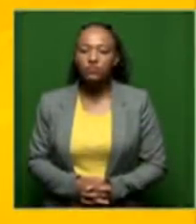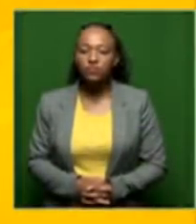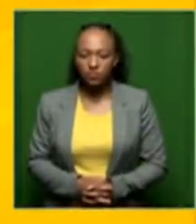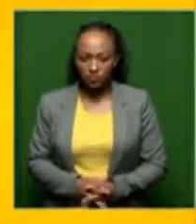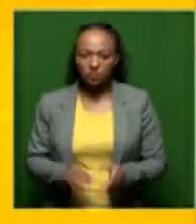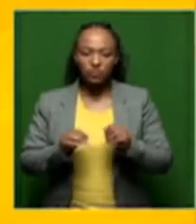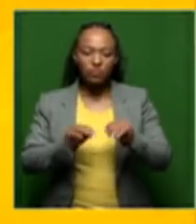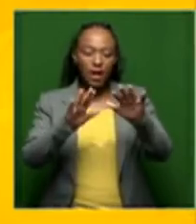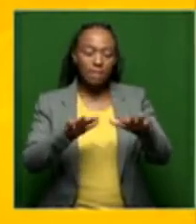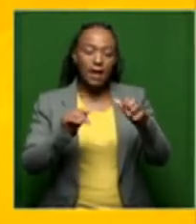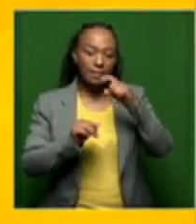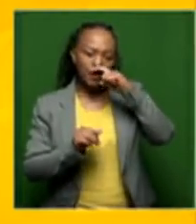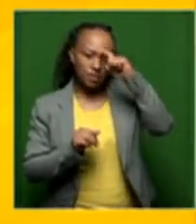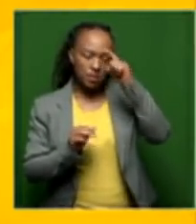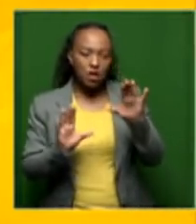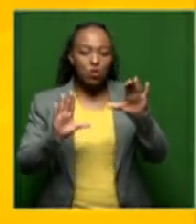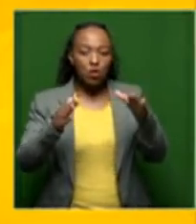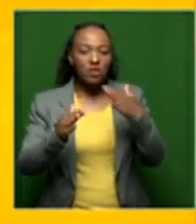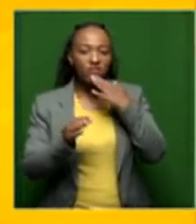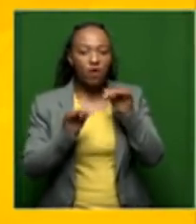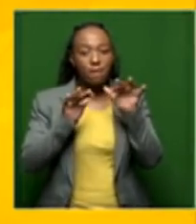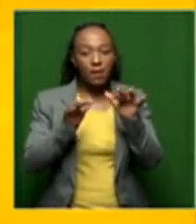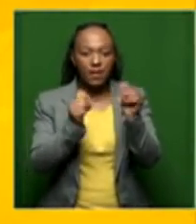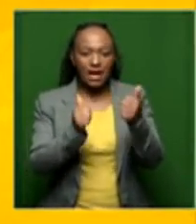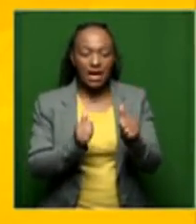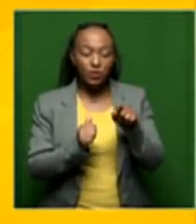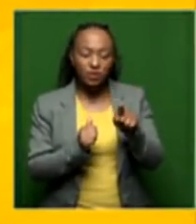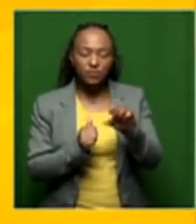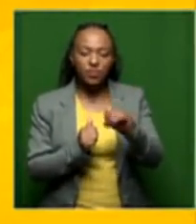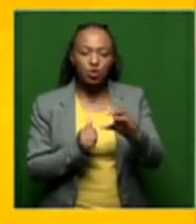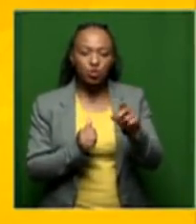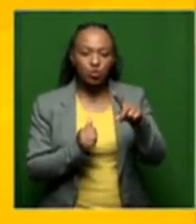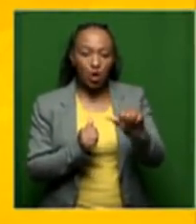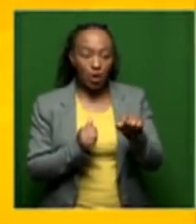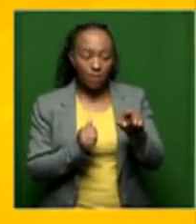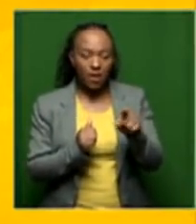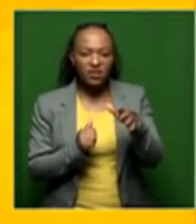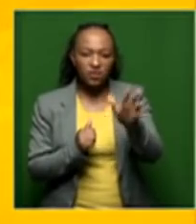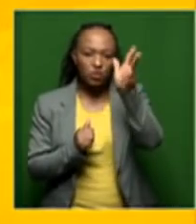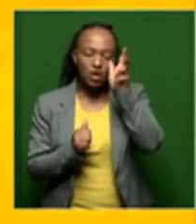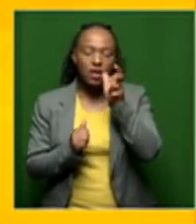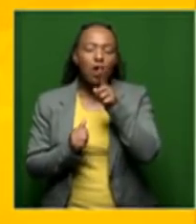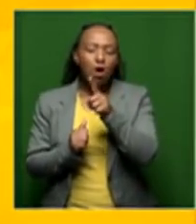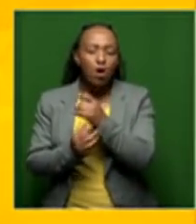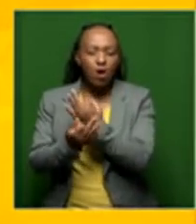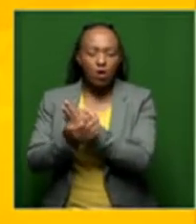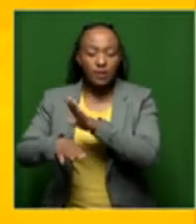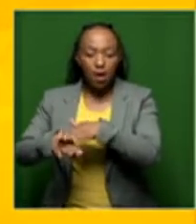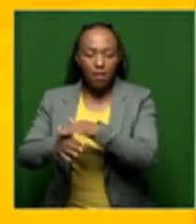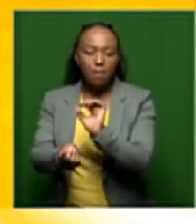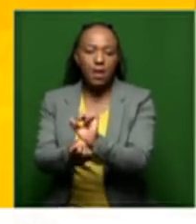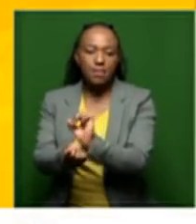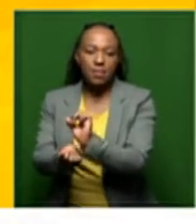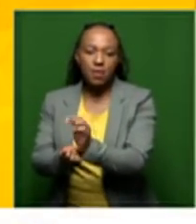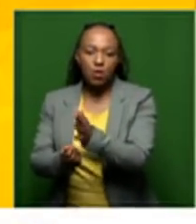Well, the Parliament's Standing Committee on Public Accounts, or SCOPA, has heard that the Hawks are expected to make more arrests in connection